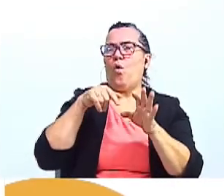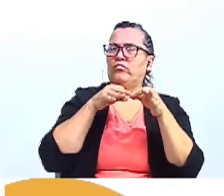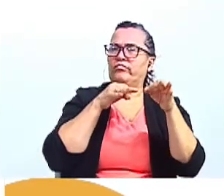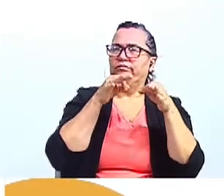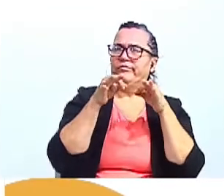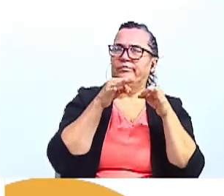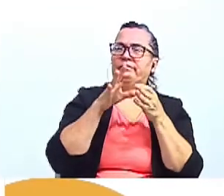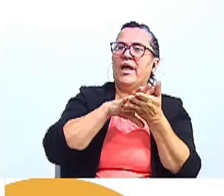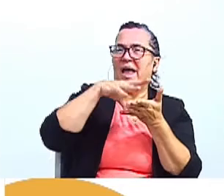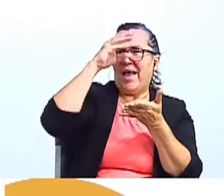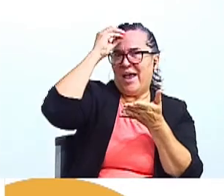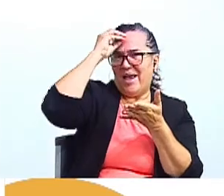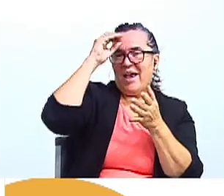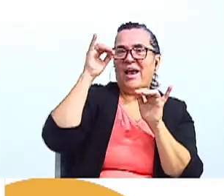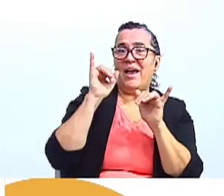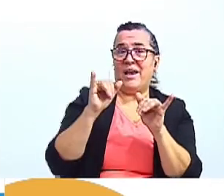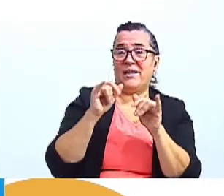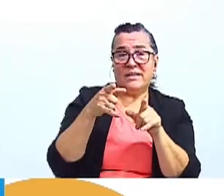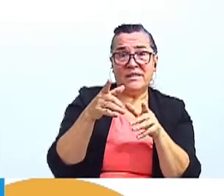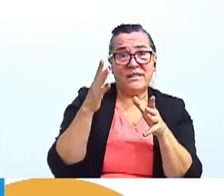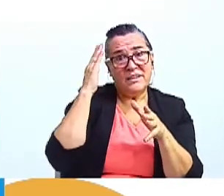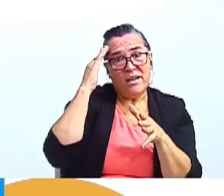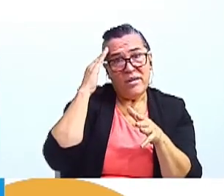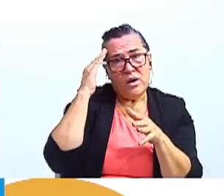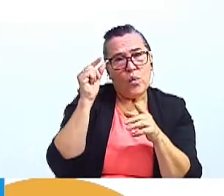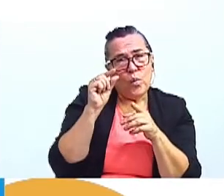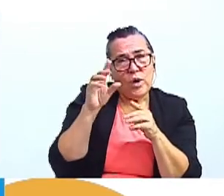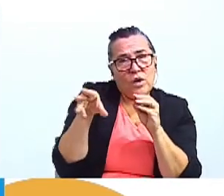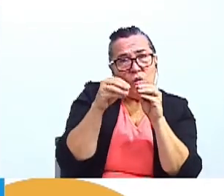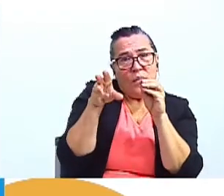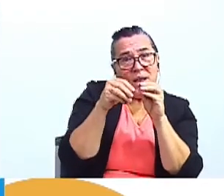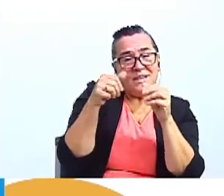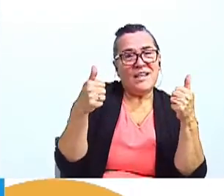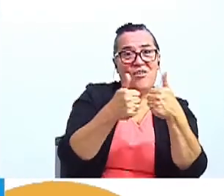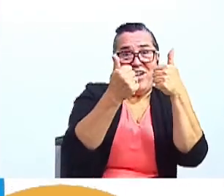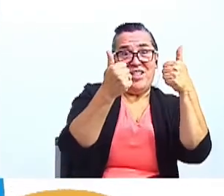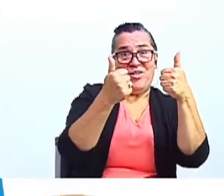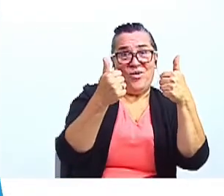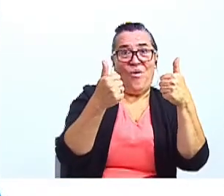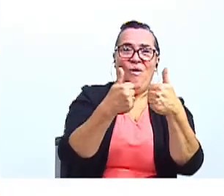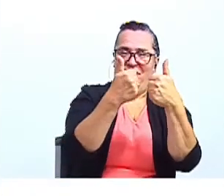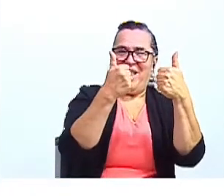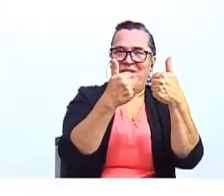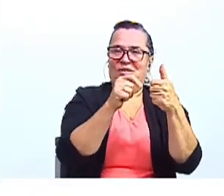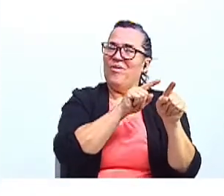learn about that. Do you want to know a little bit more about the task? So go with me